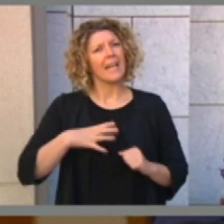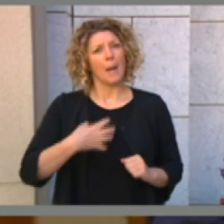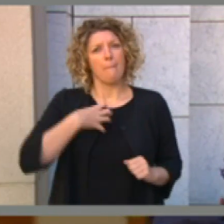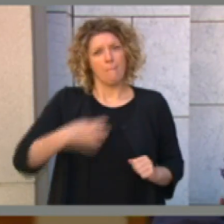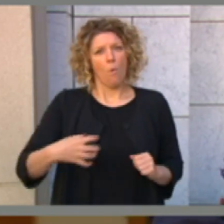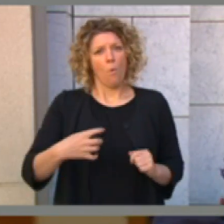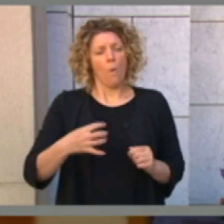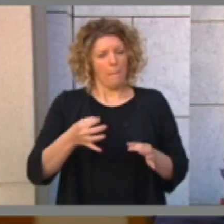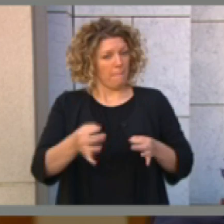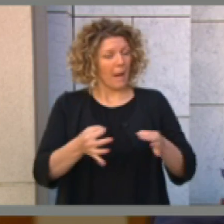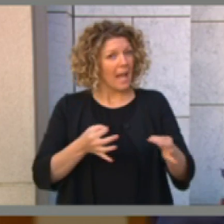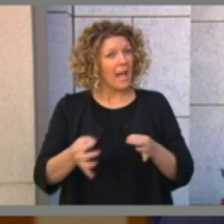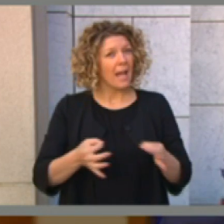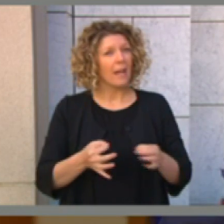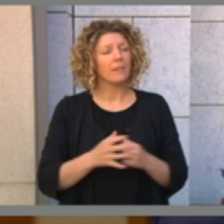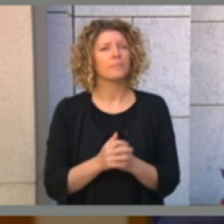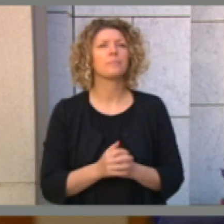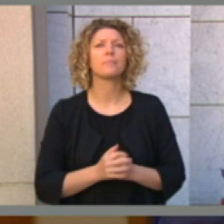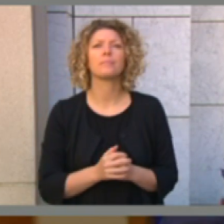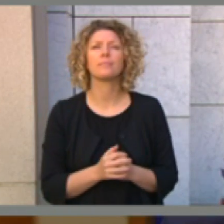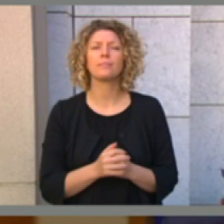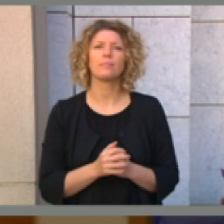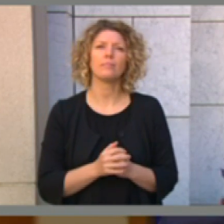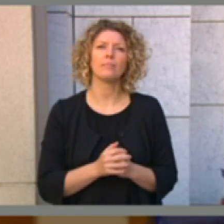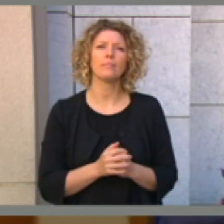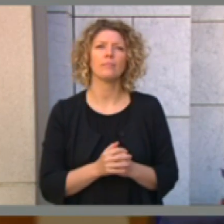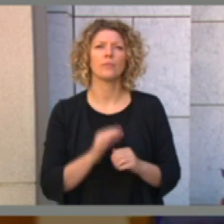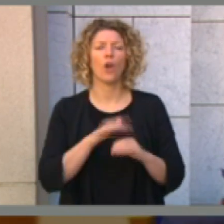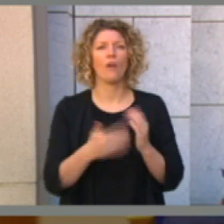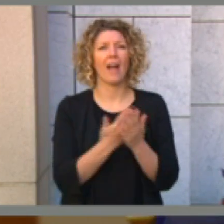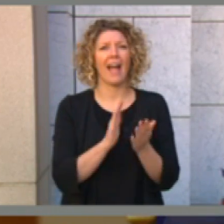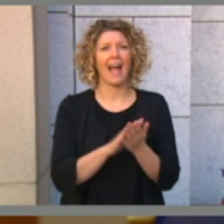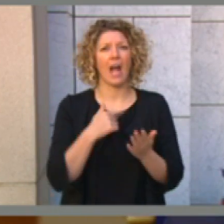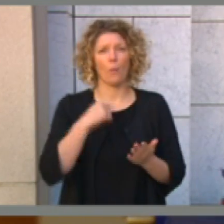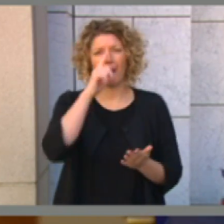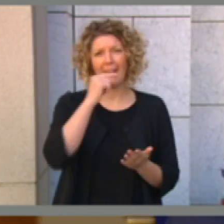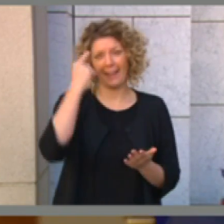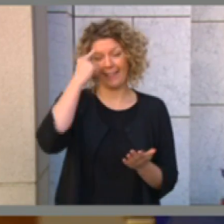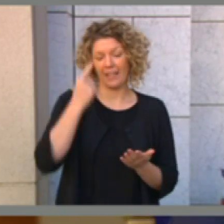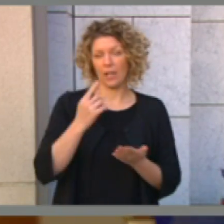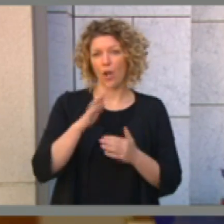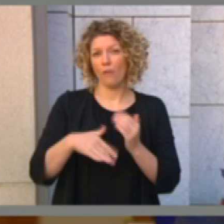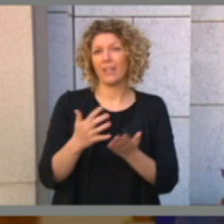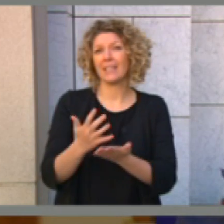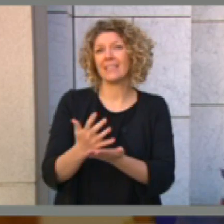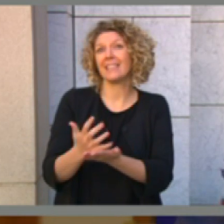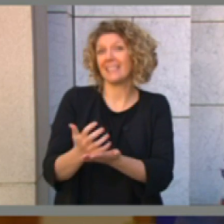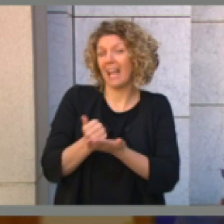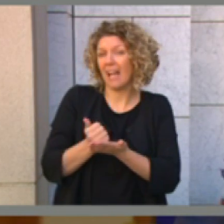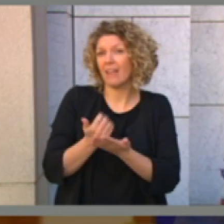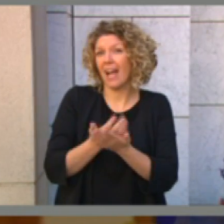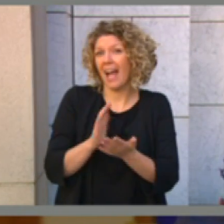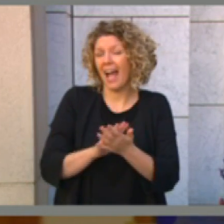will deal with the strength and the strengthening of our safety net and cushioning the even greater impact of